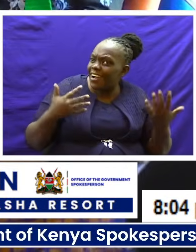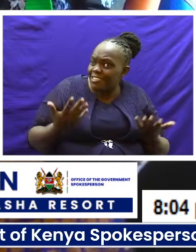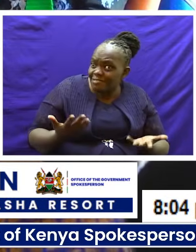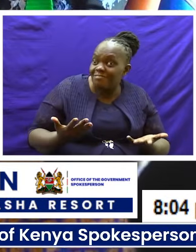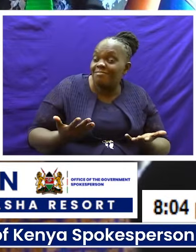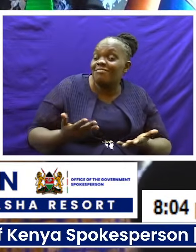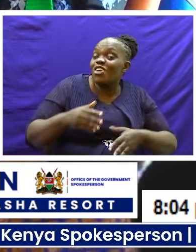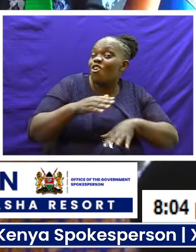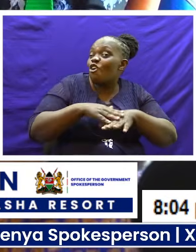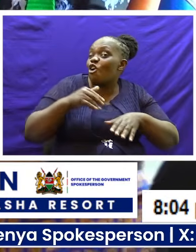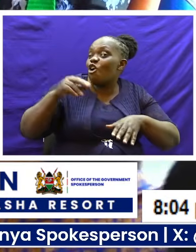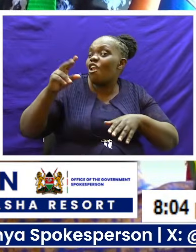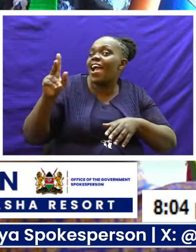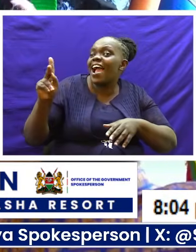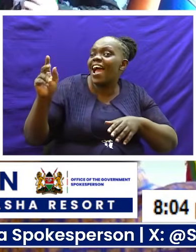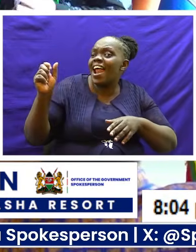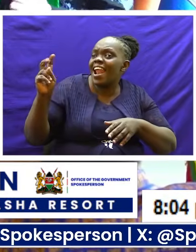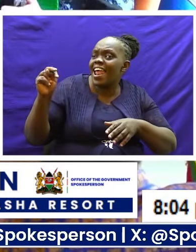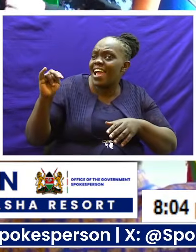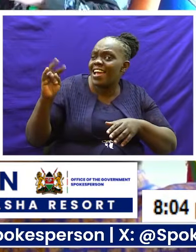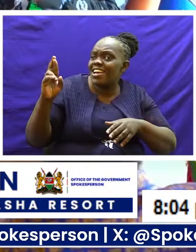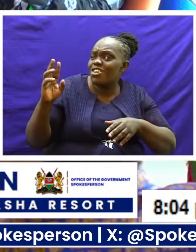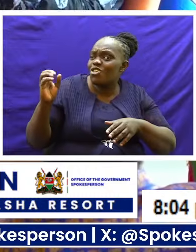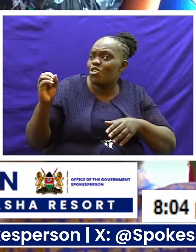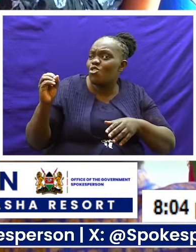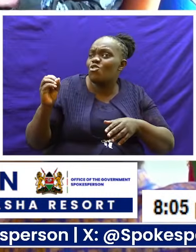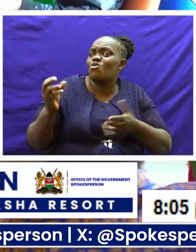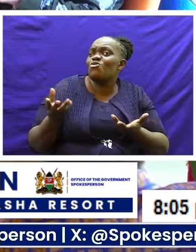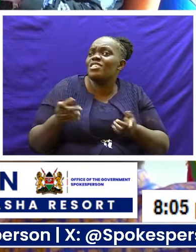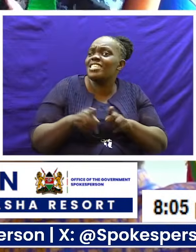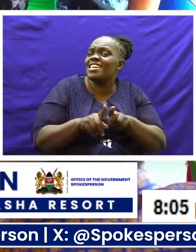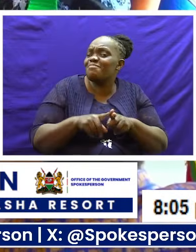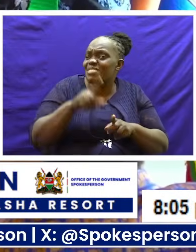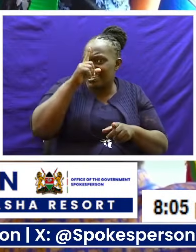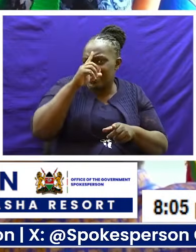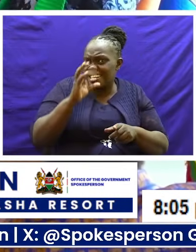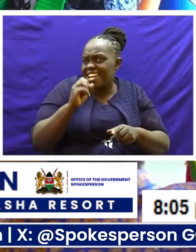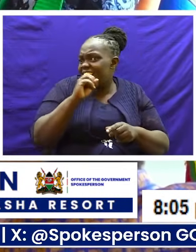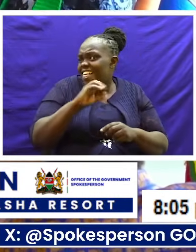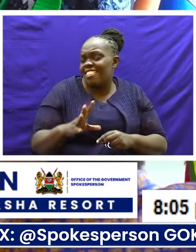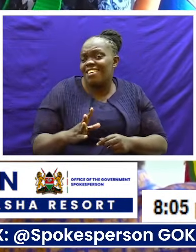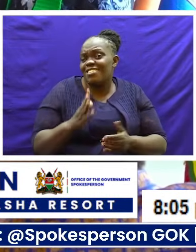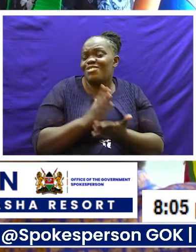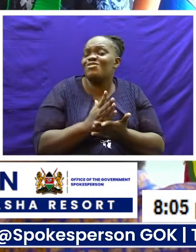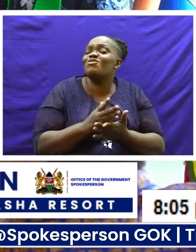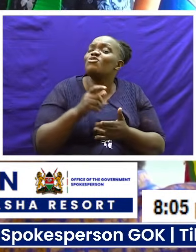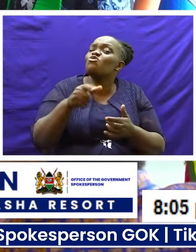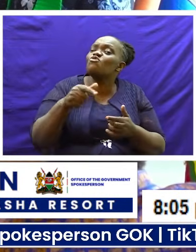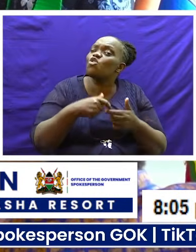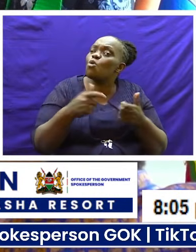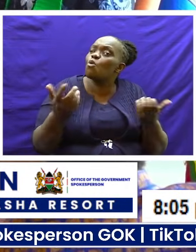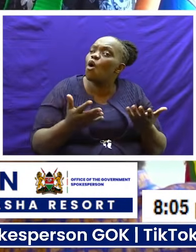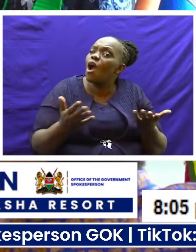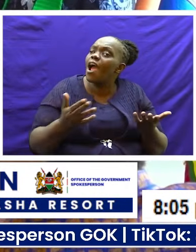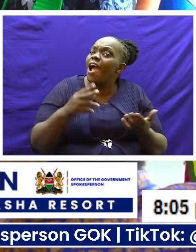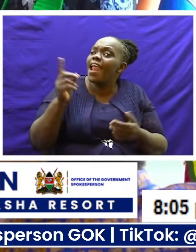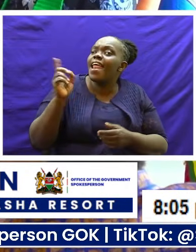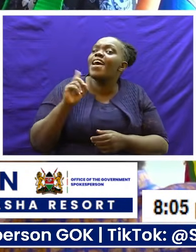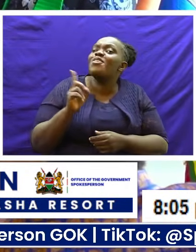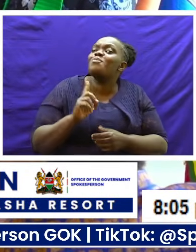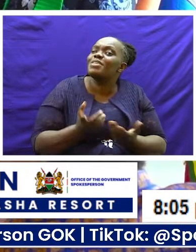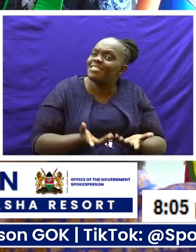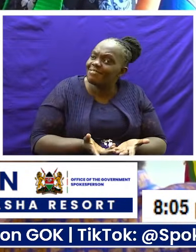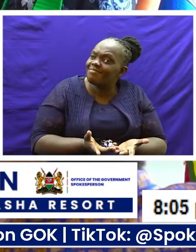Wanabaki ita Kanairo. Unajua hapa, we are a bit informed, but we are not very serious that time. Yes. So where ni wa Kanairo? Nilizaliwa